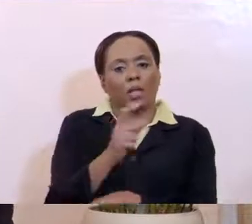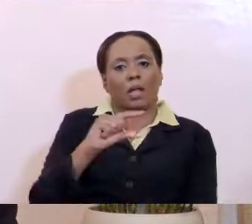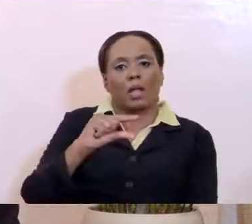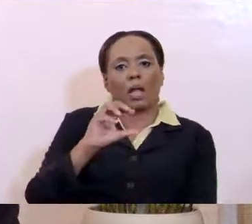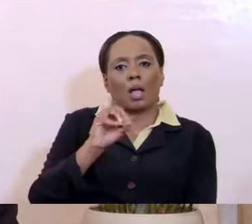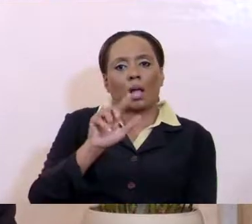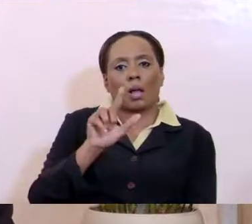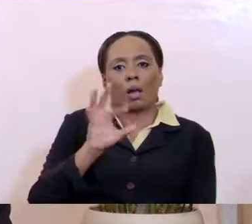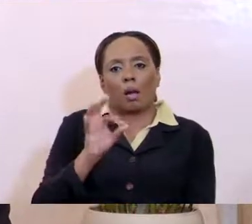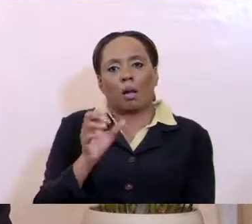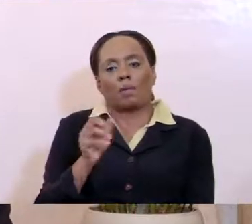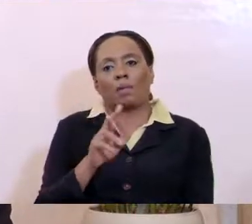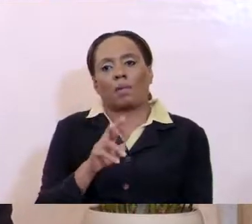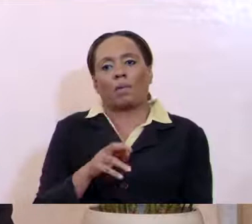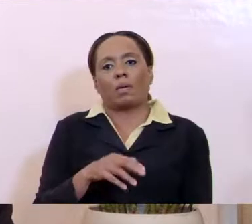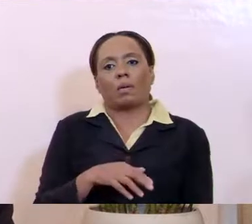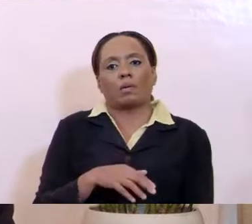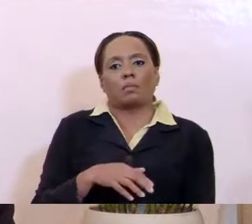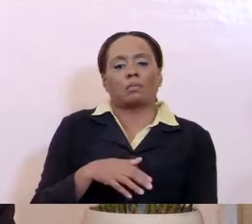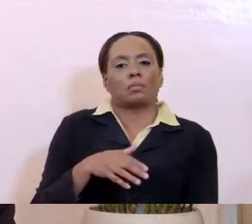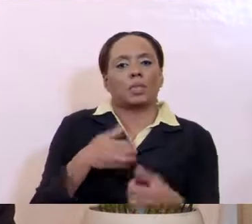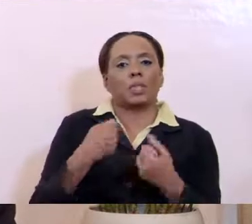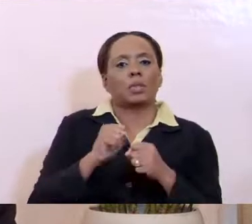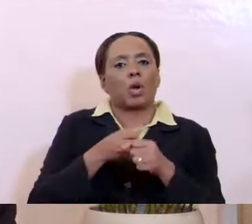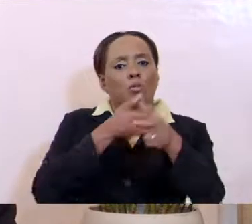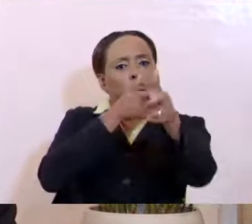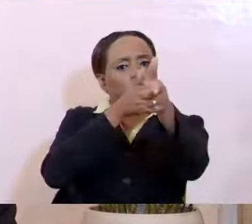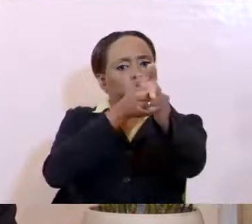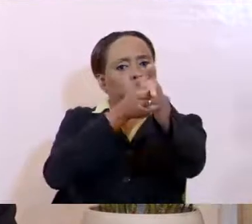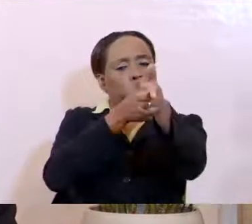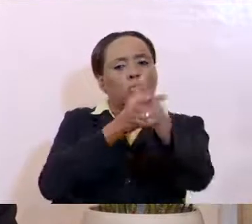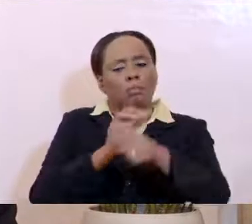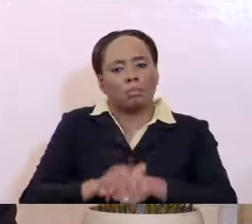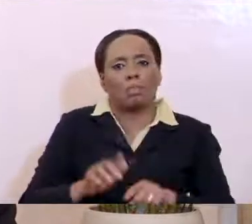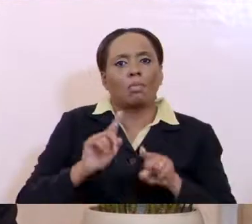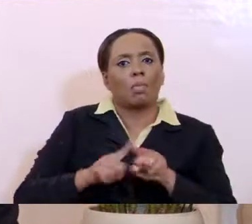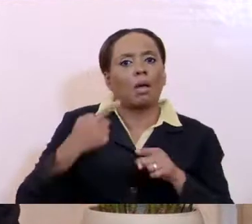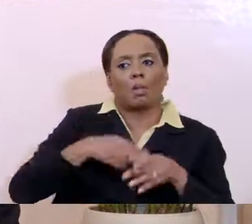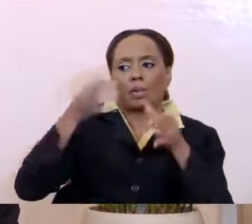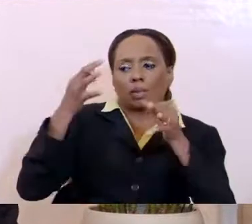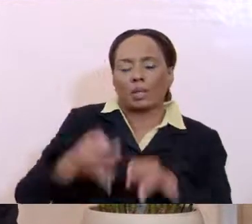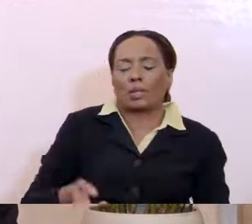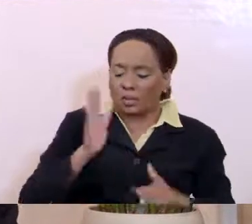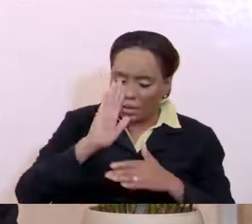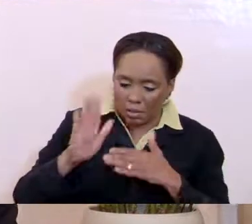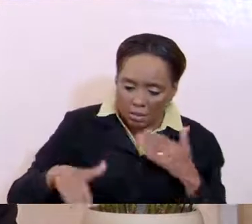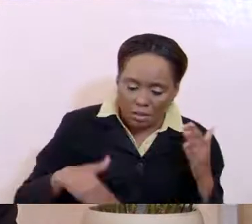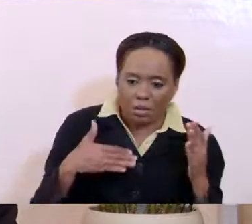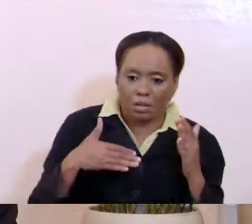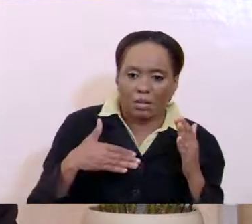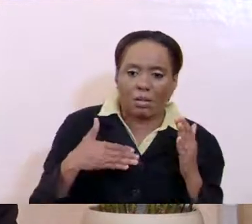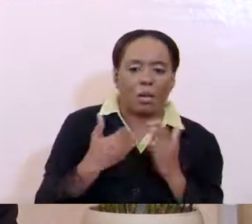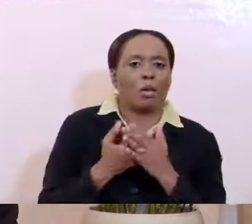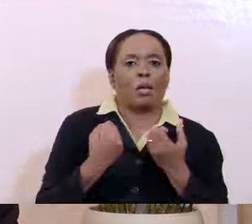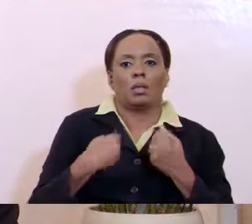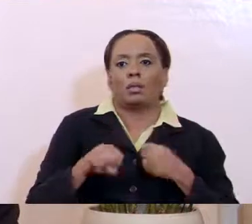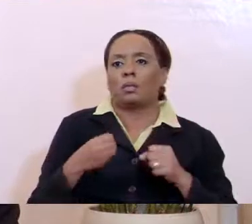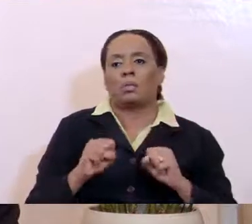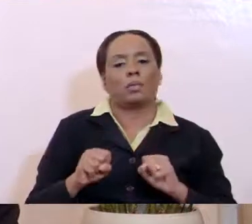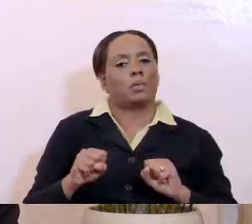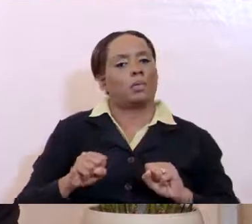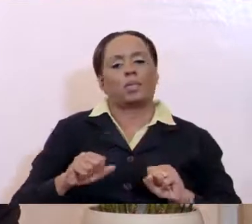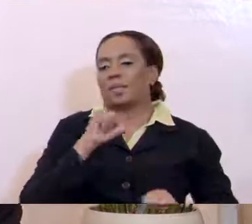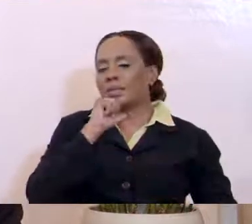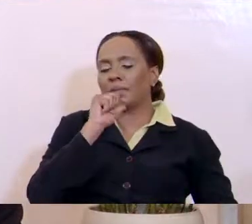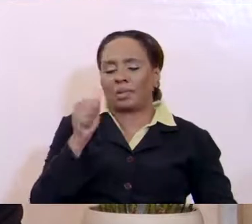account, the decision has been taken that at this point in time we will permit no